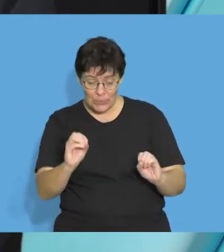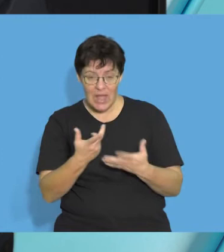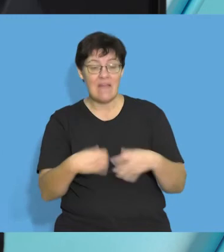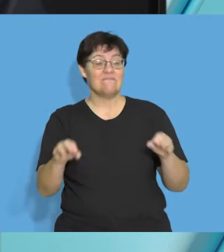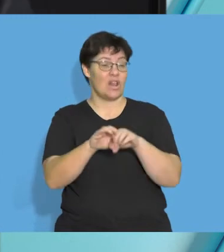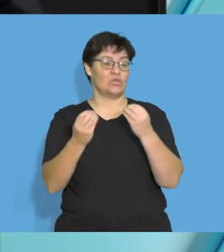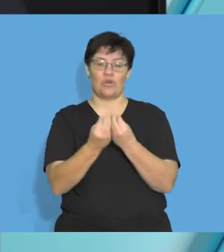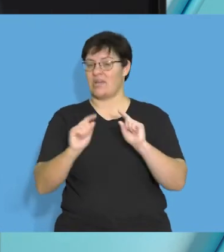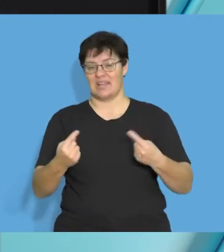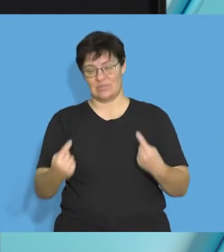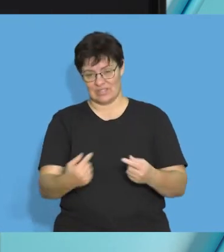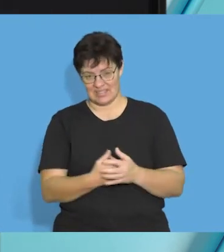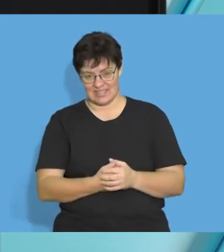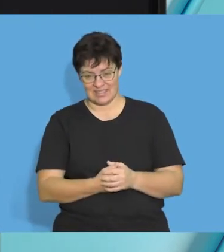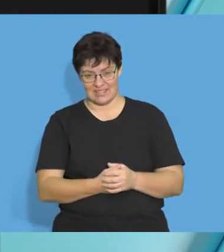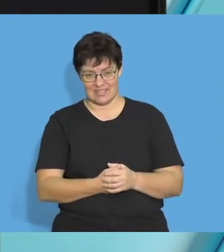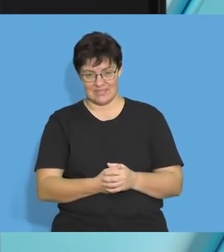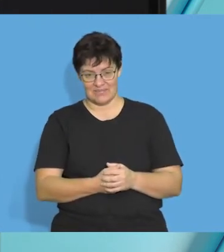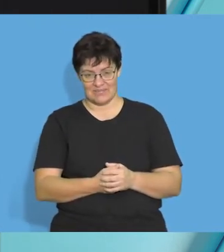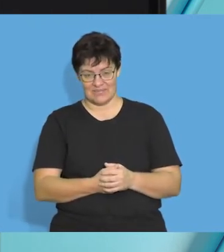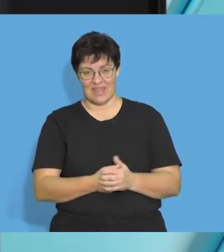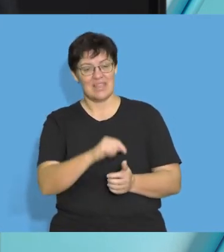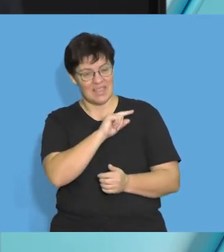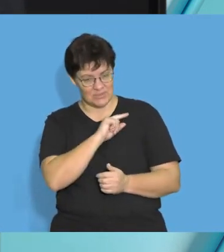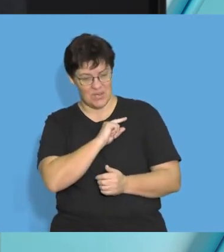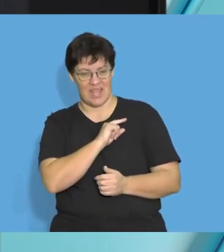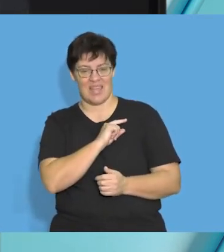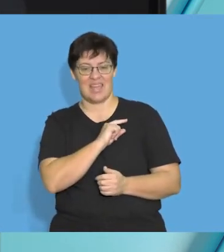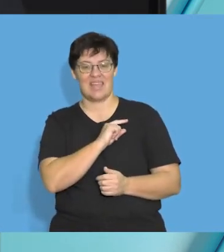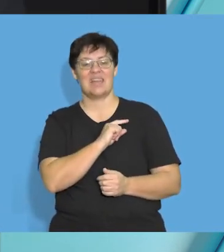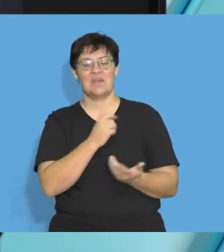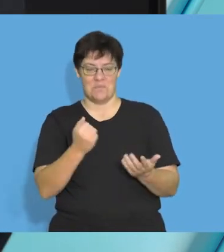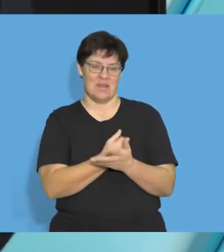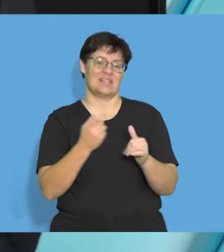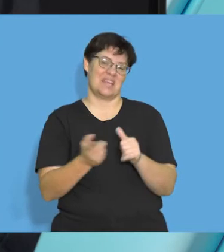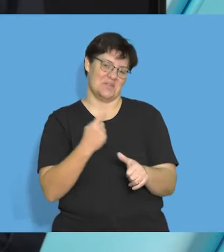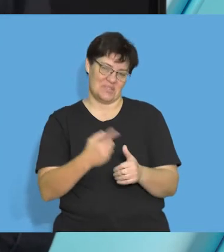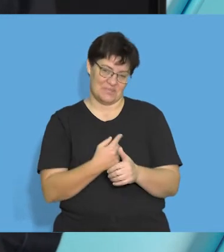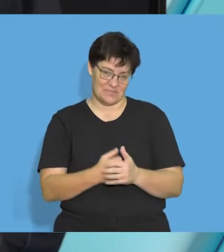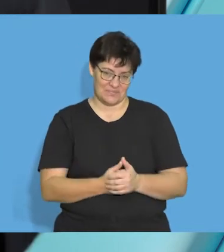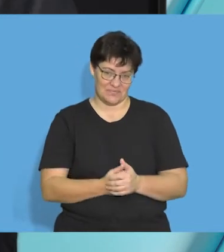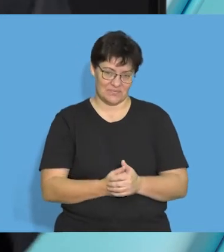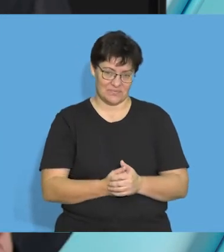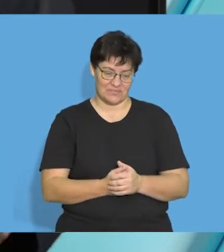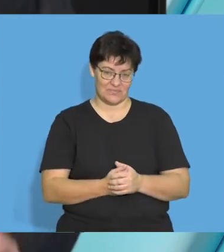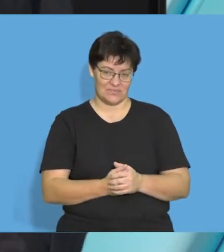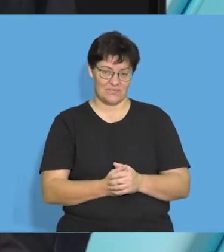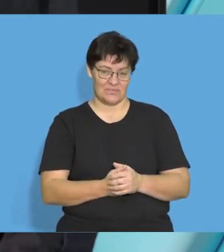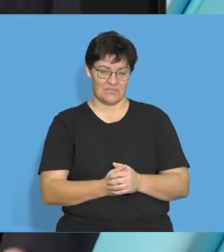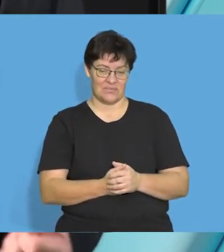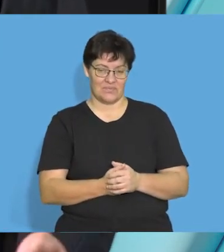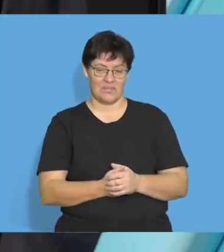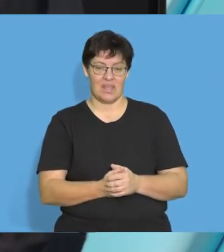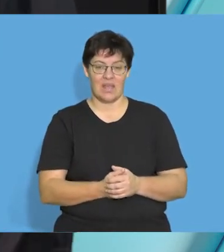that given time. What will you have to do? You'll have to take a physical count to determine the value of your stock if you are